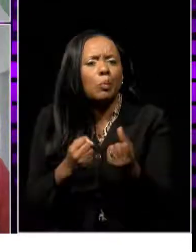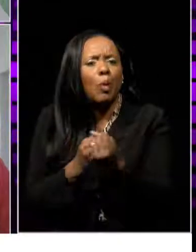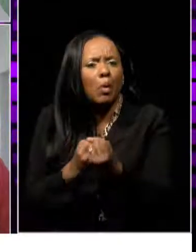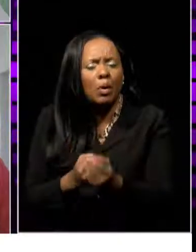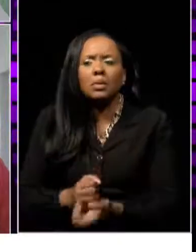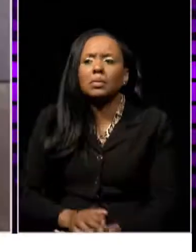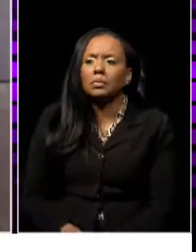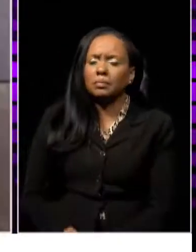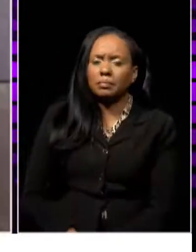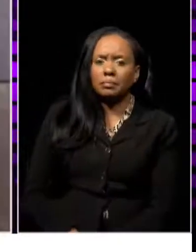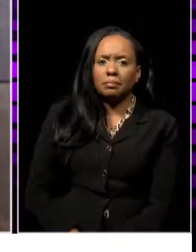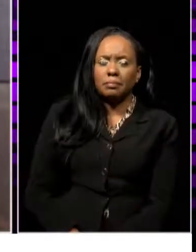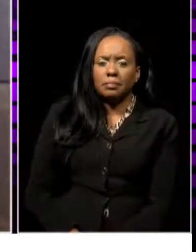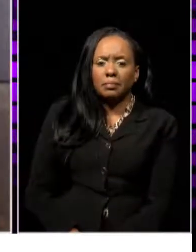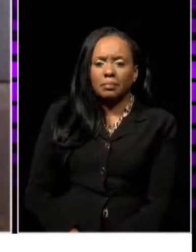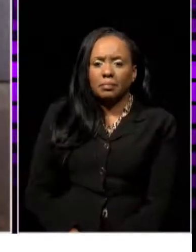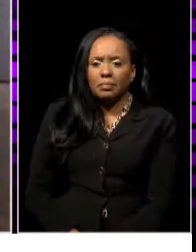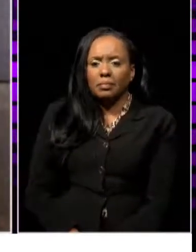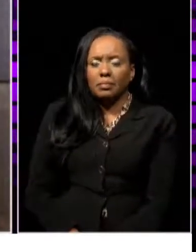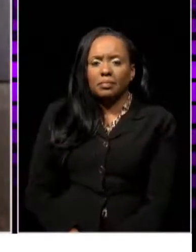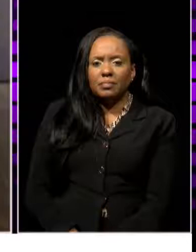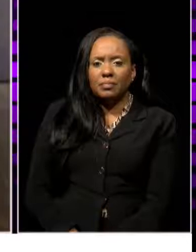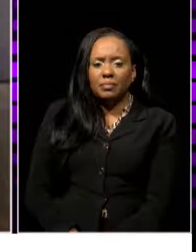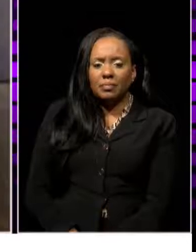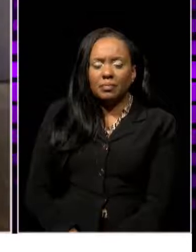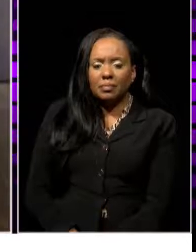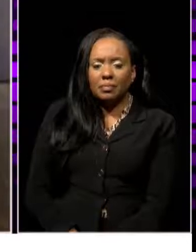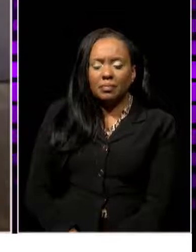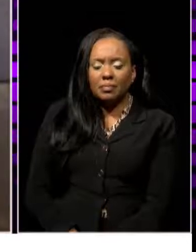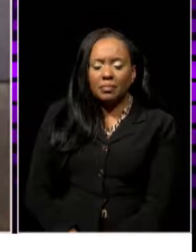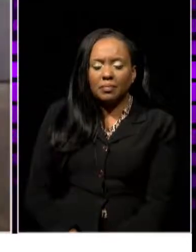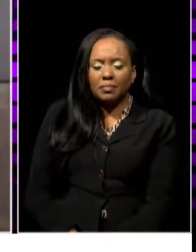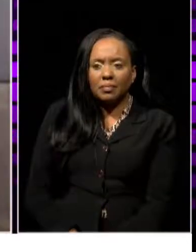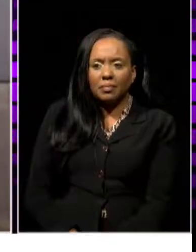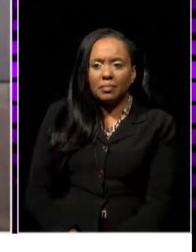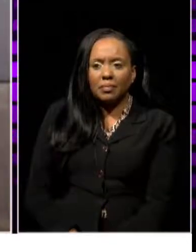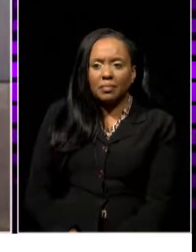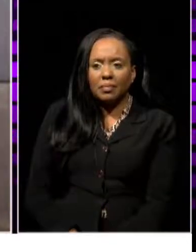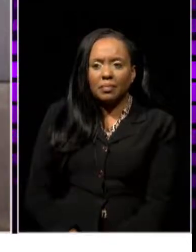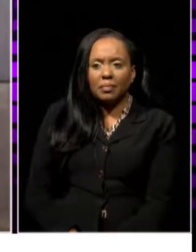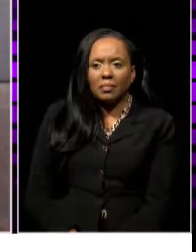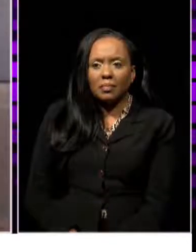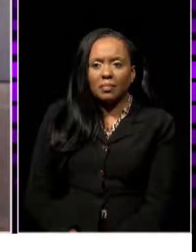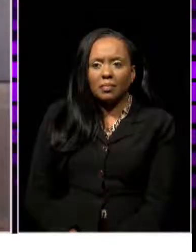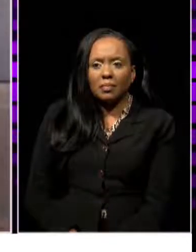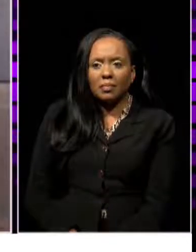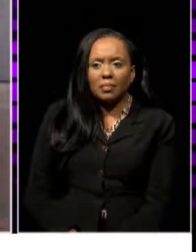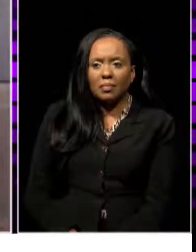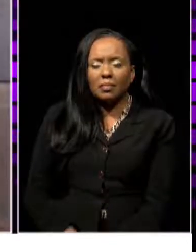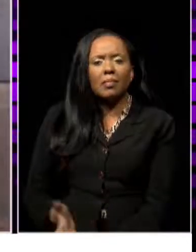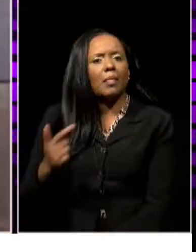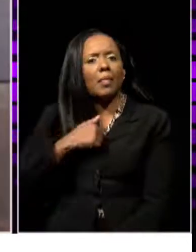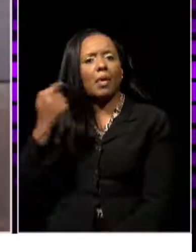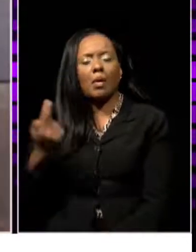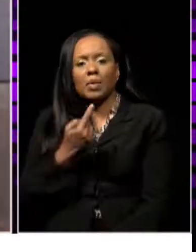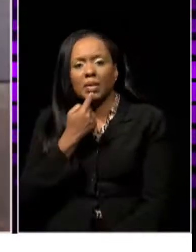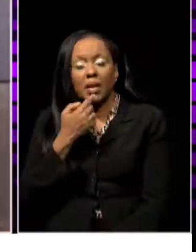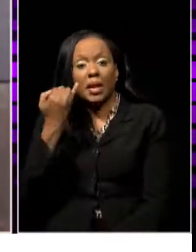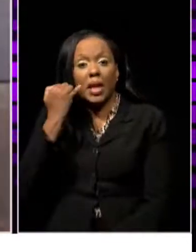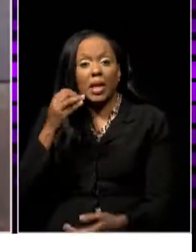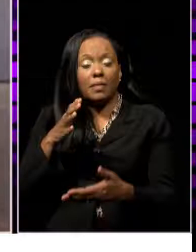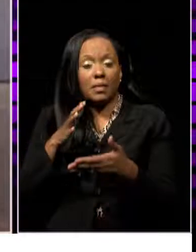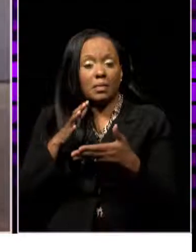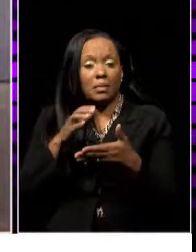have always said, that a child's or student's academic success has 3 components: the